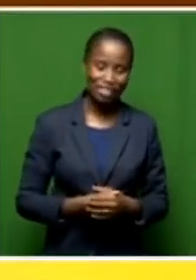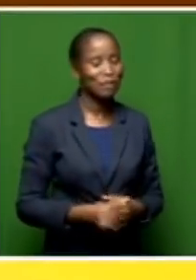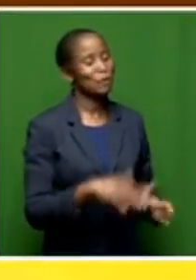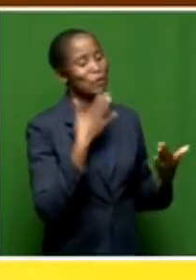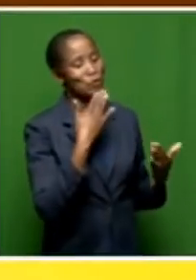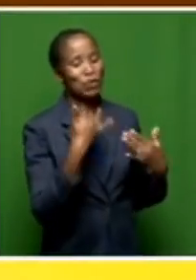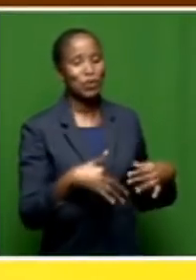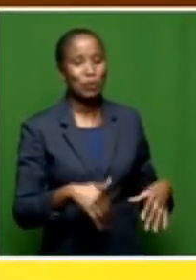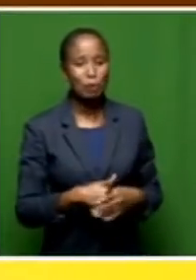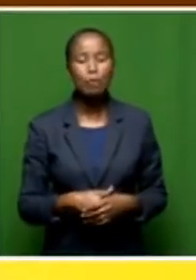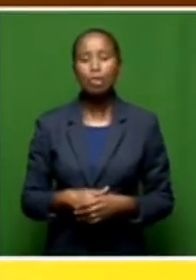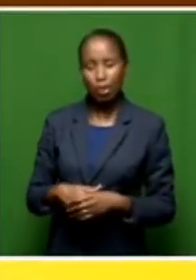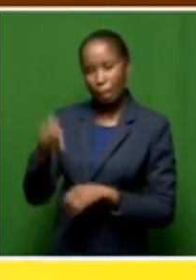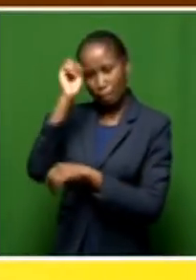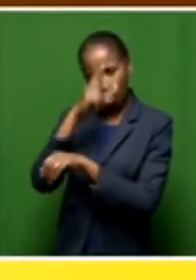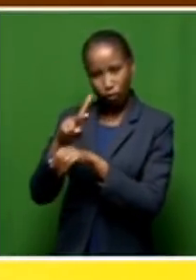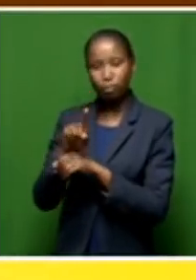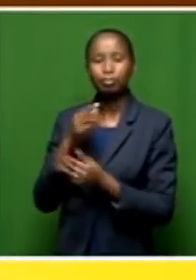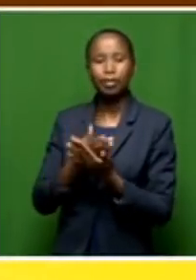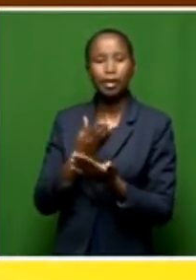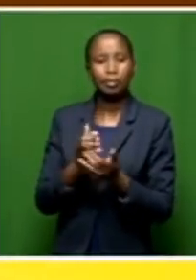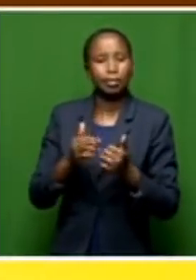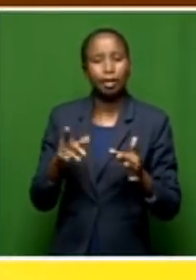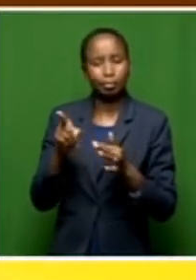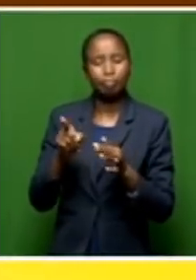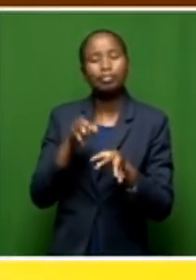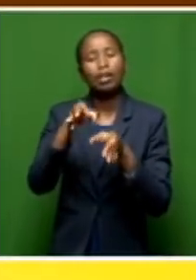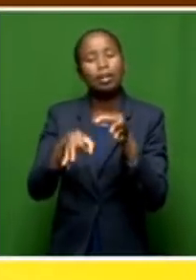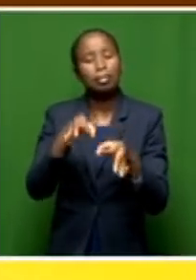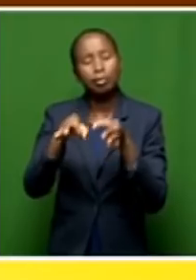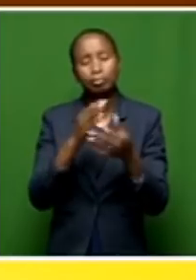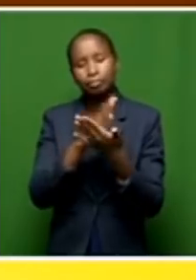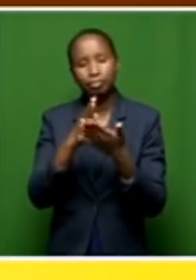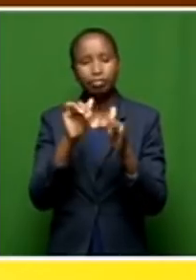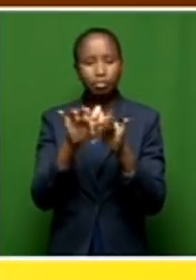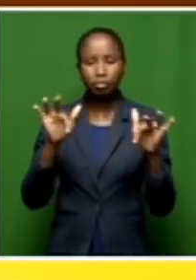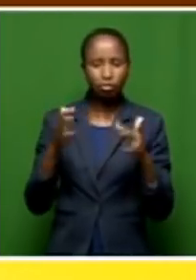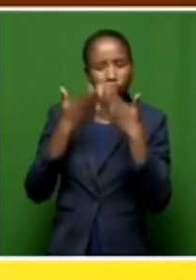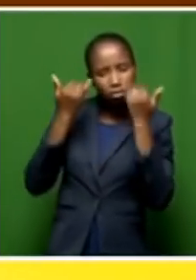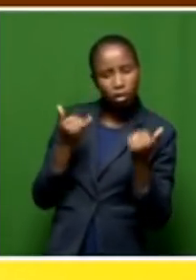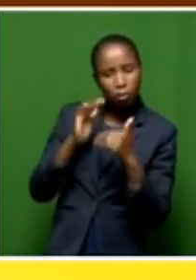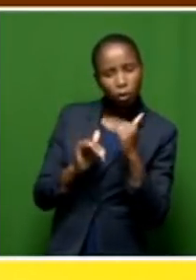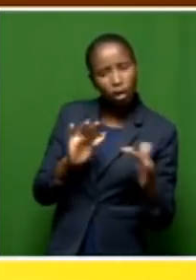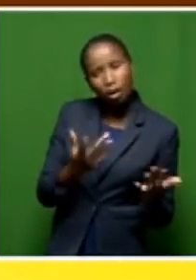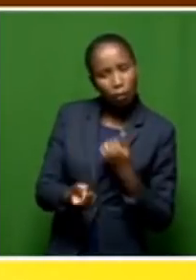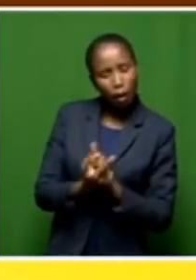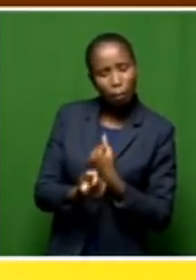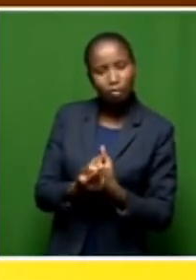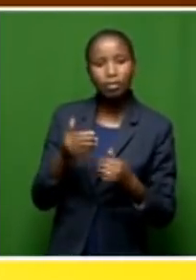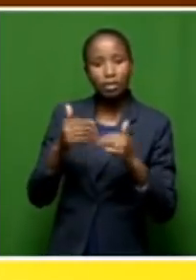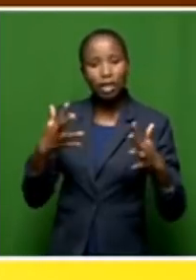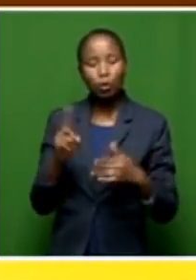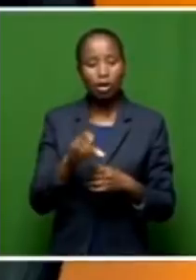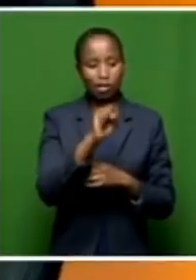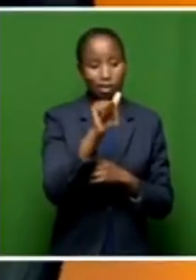by explaining for those who may not be au fait with the process, starting with the partnership with the SABC and what exactly it is that we